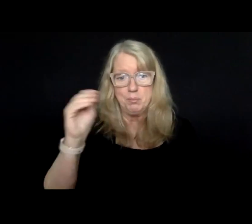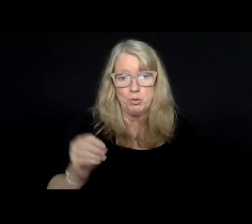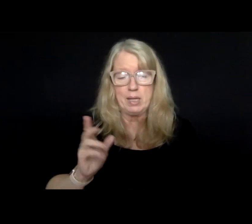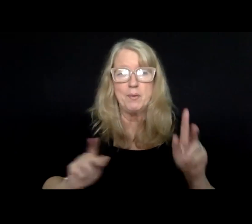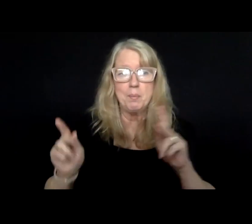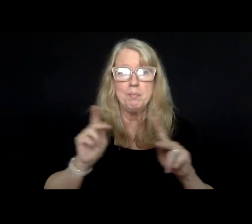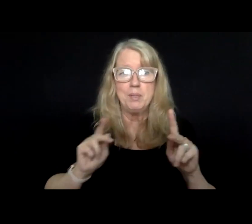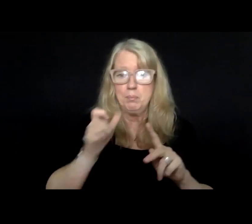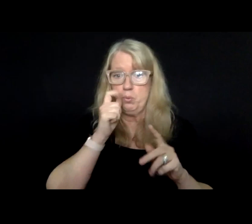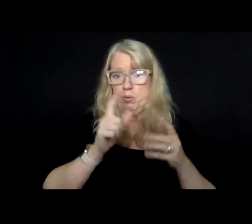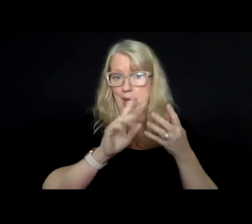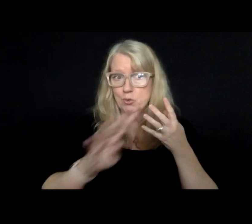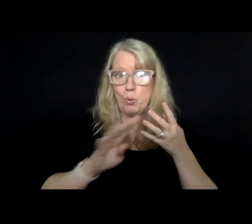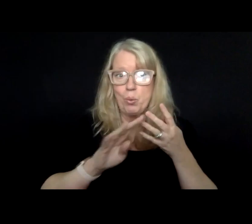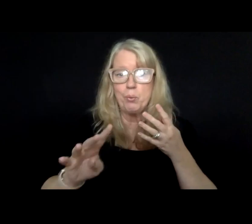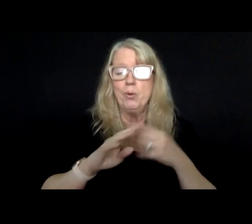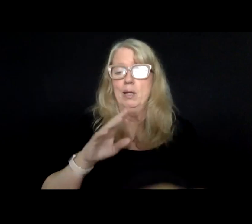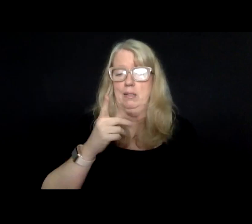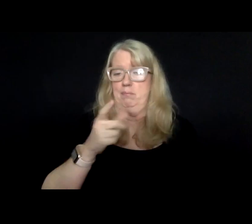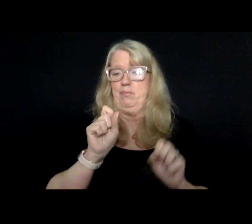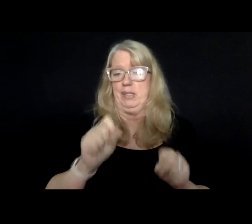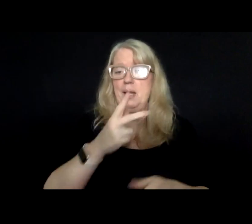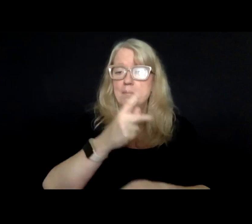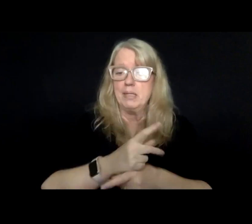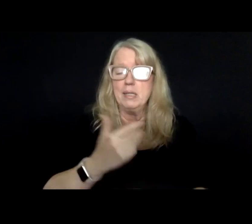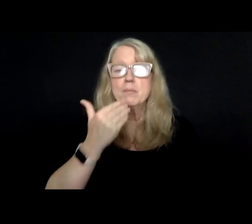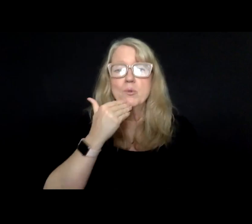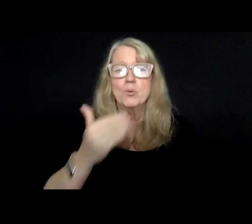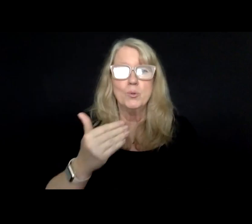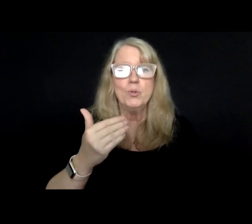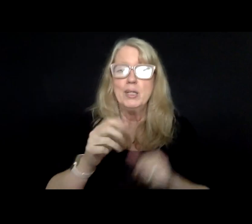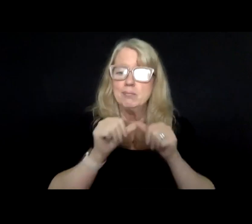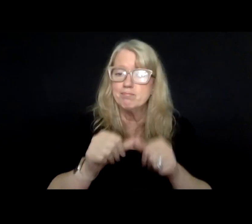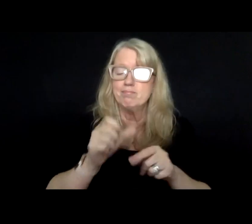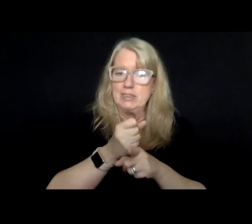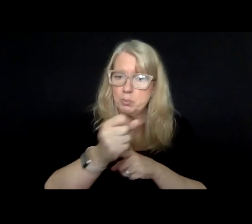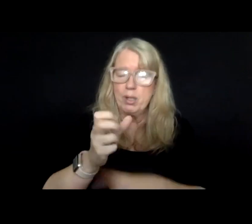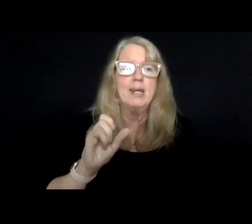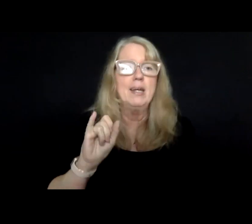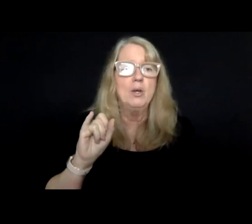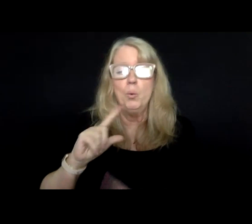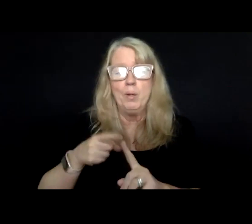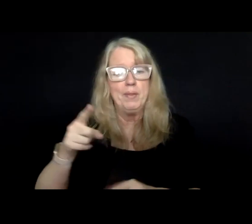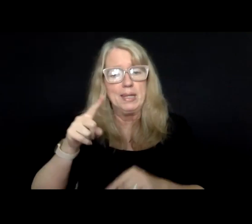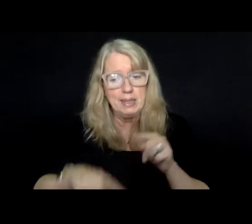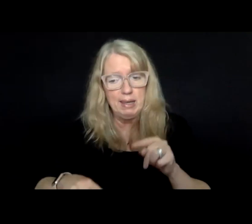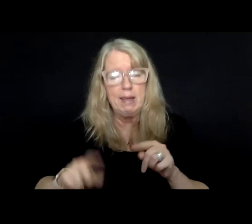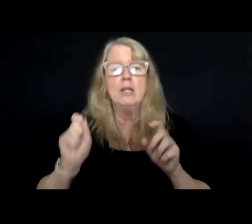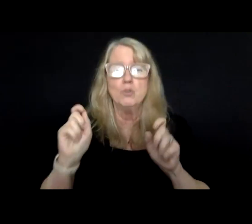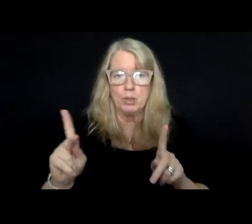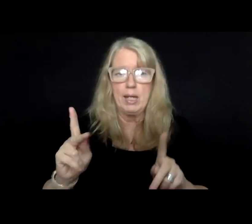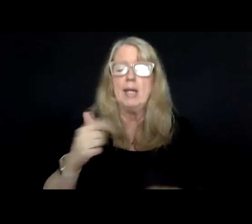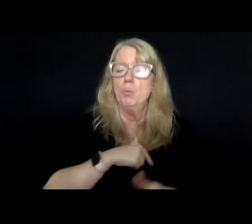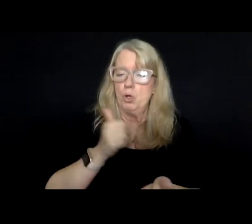who come through be able to maintain a good amount of sobriety. And when they can't, it's okay. We're there to kind of help